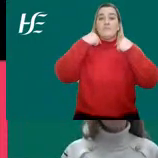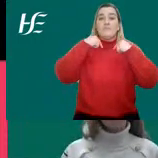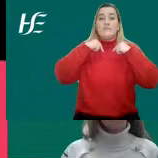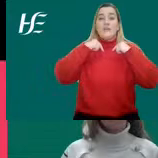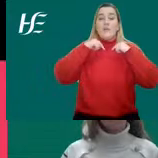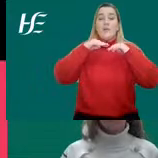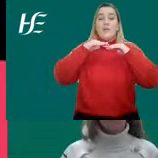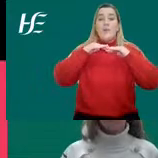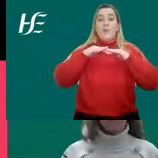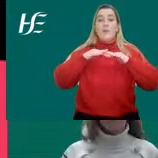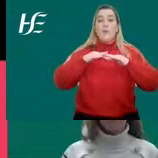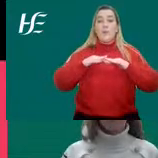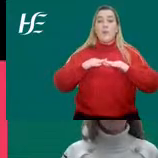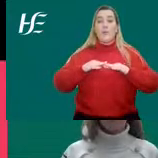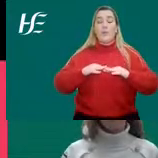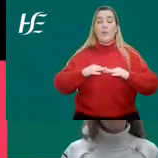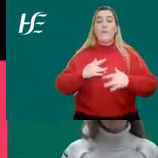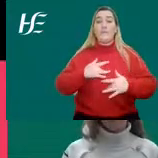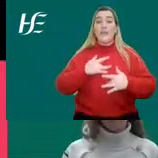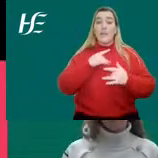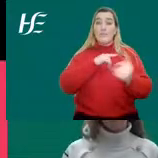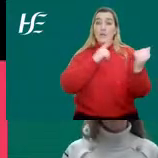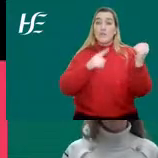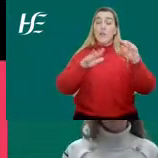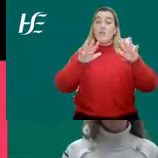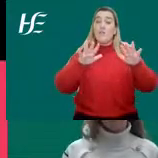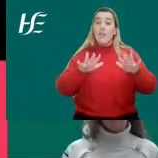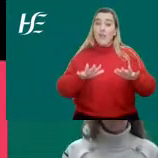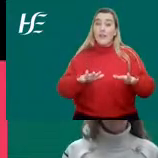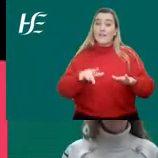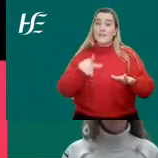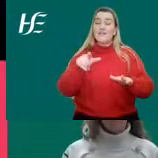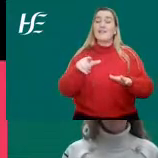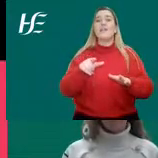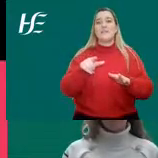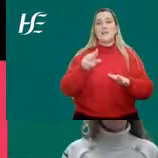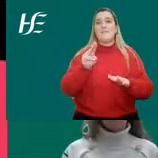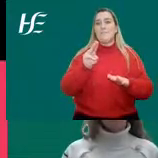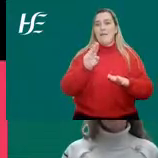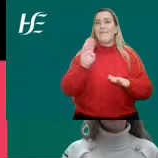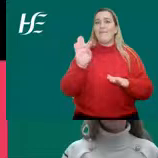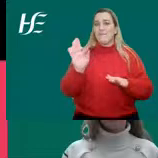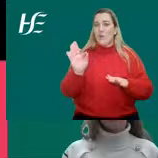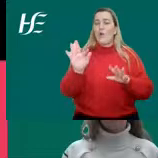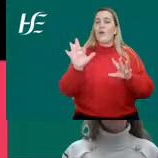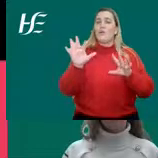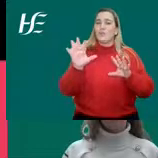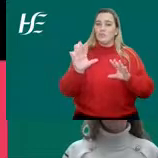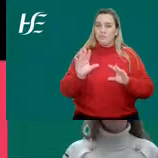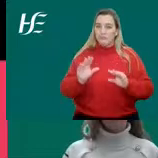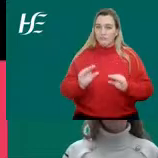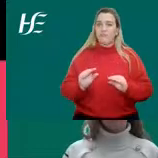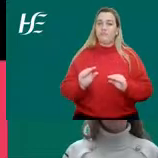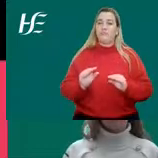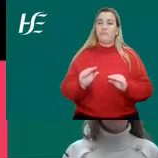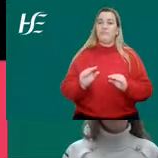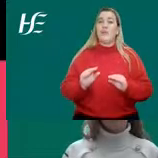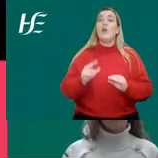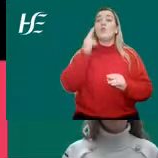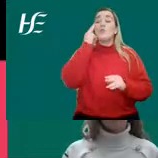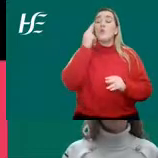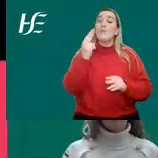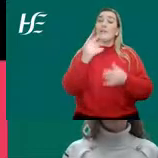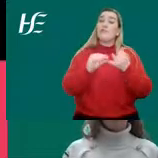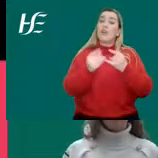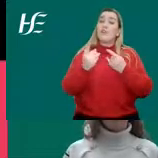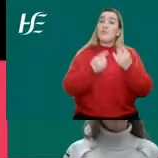feel the muscle fully relax. And this is your pelvic floor slow contraction. You should aim to do this exercise up to 10